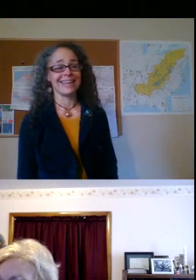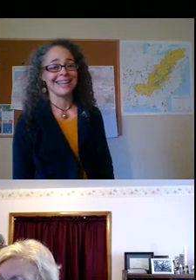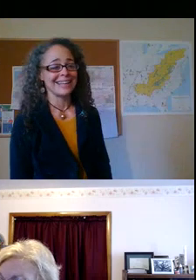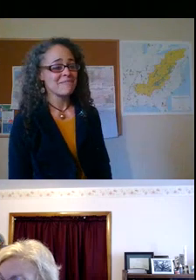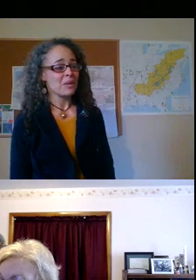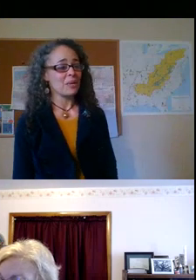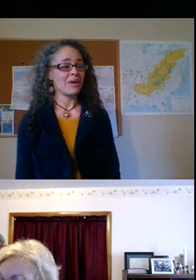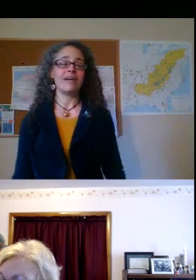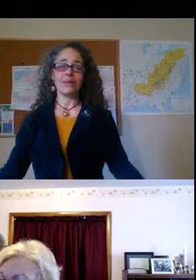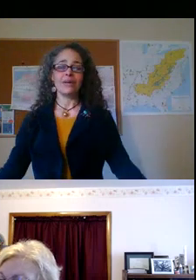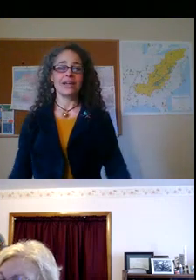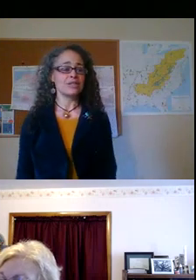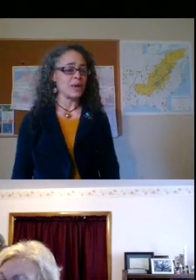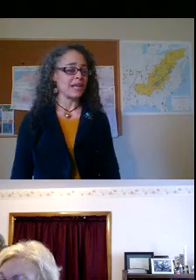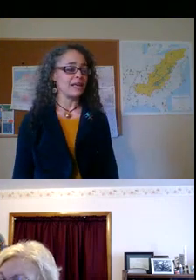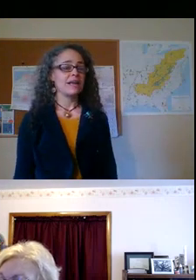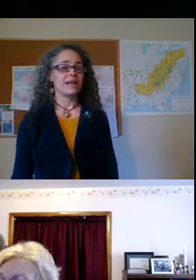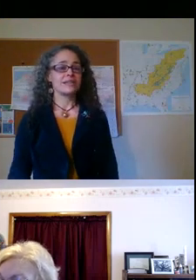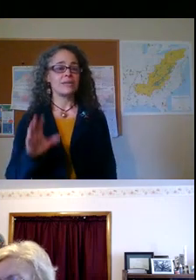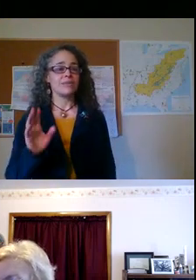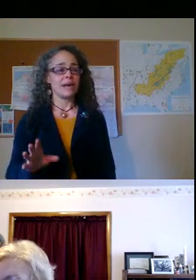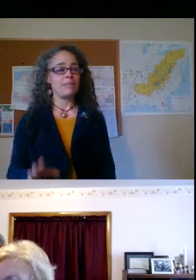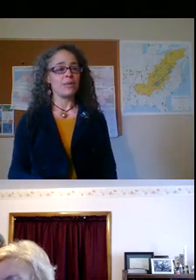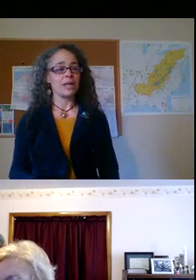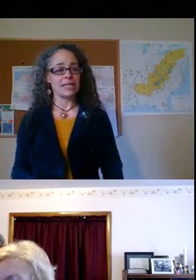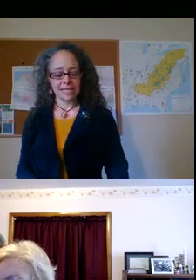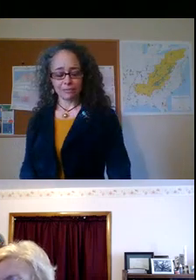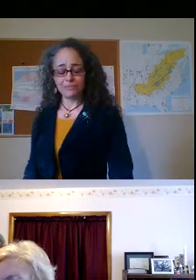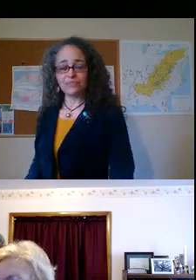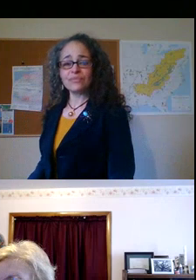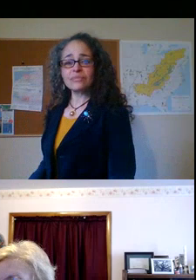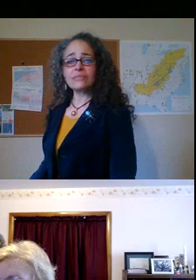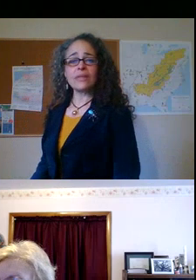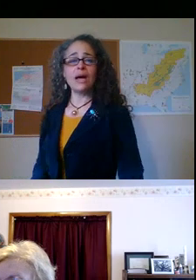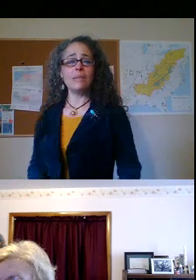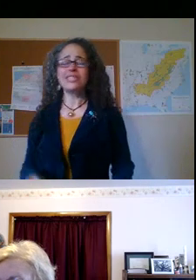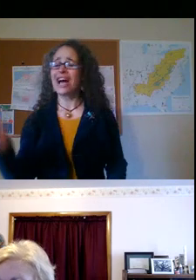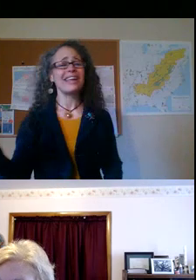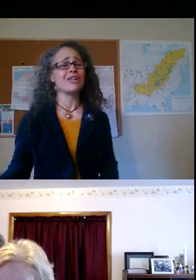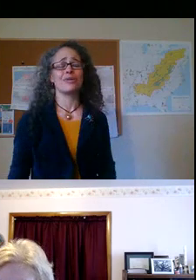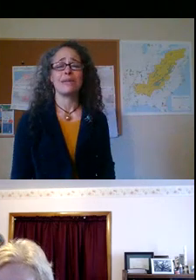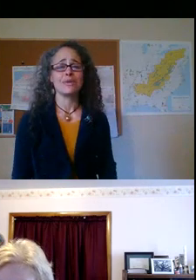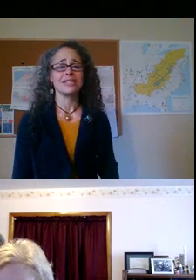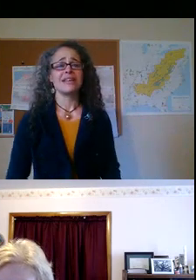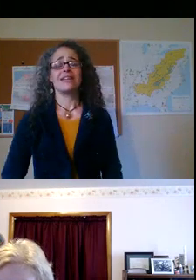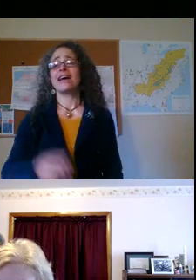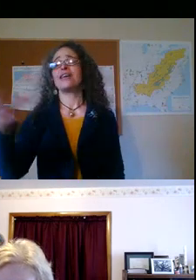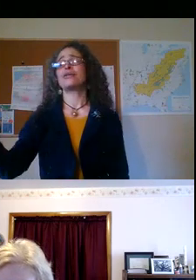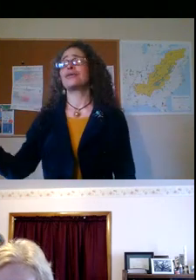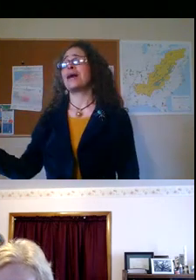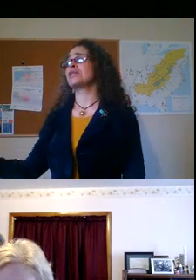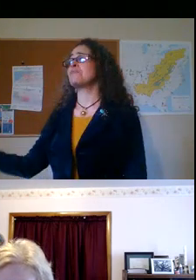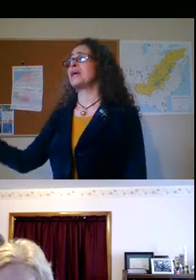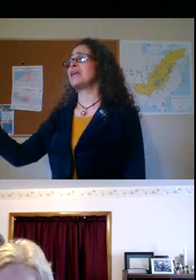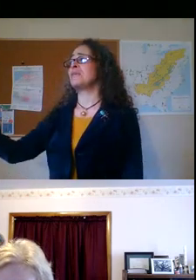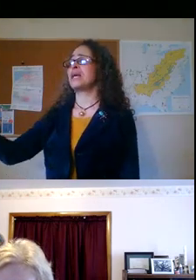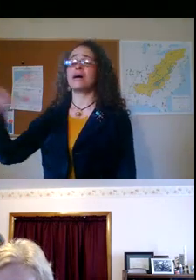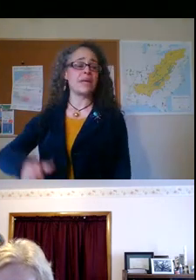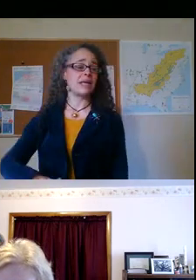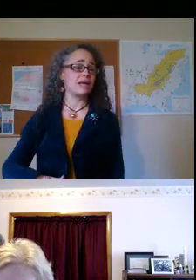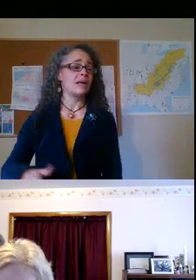10 or oh, we only got 20. So yeah, be realistic. But you got to include numbers. You got to include how